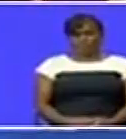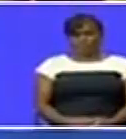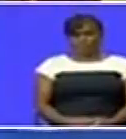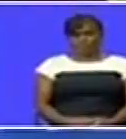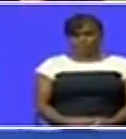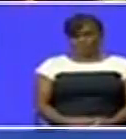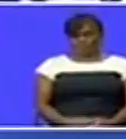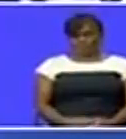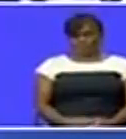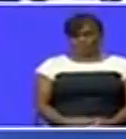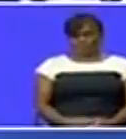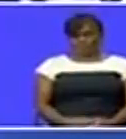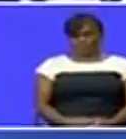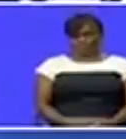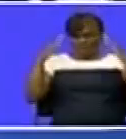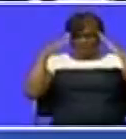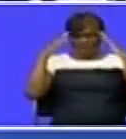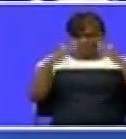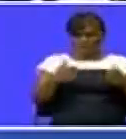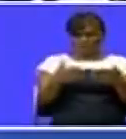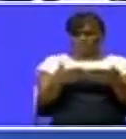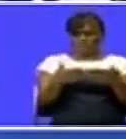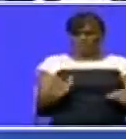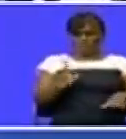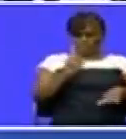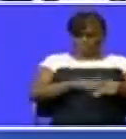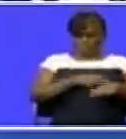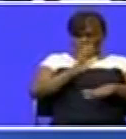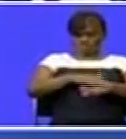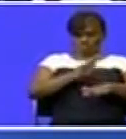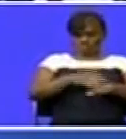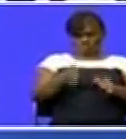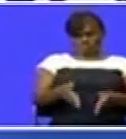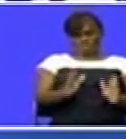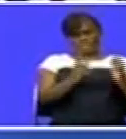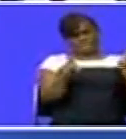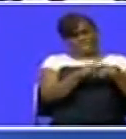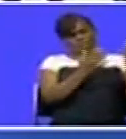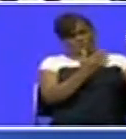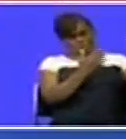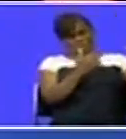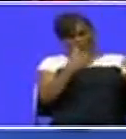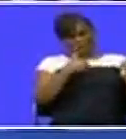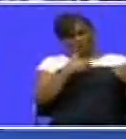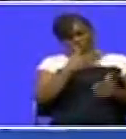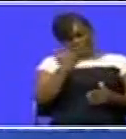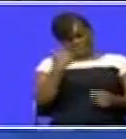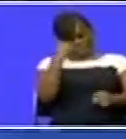Looking forward to opening the league in a good way and also hoping to have a good season.